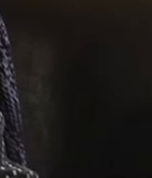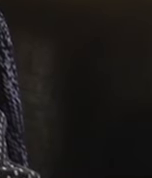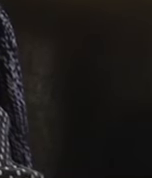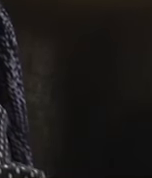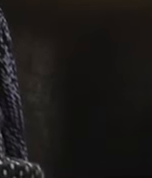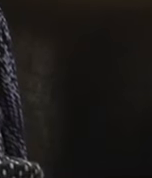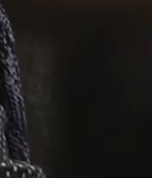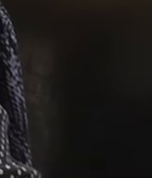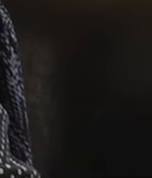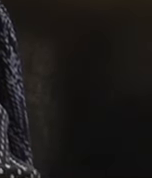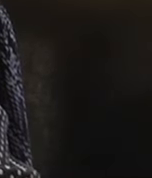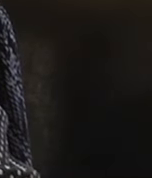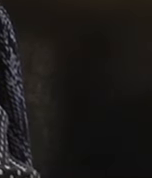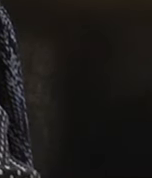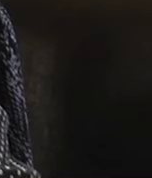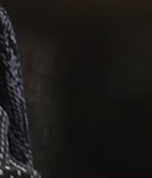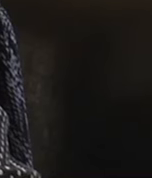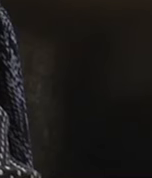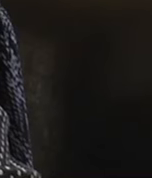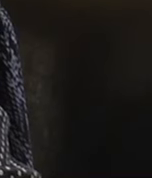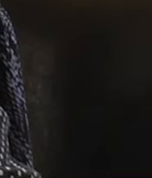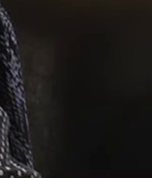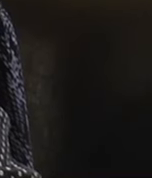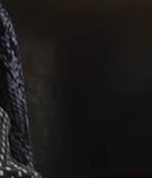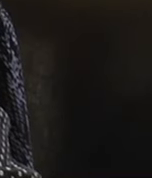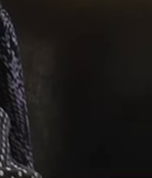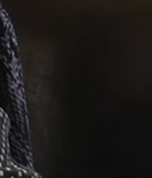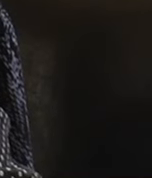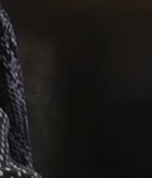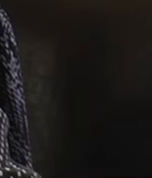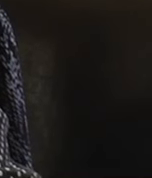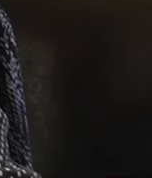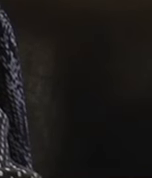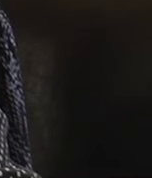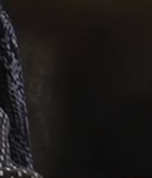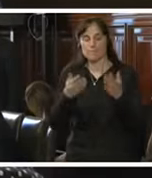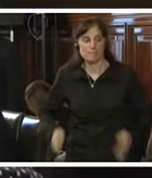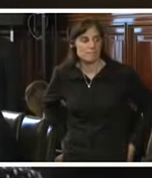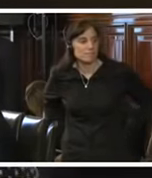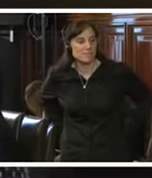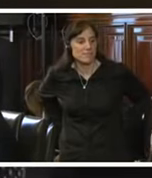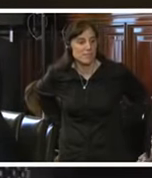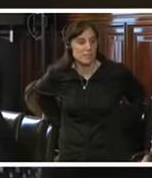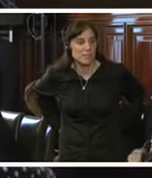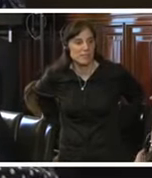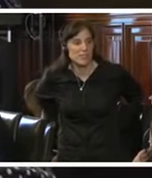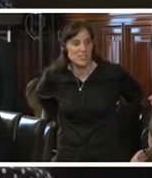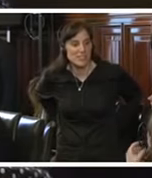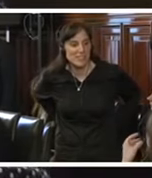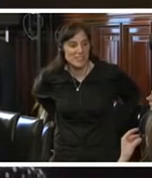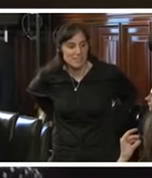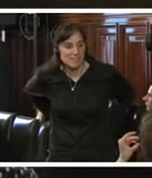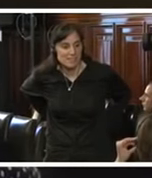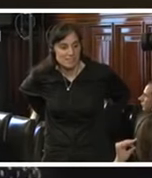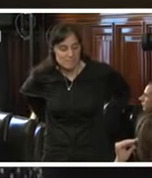any further ado, I ask the persons representing the Coordinator of Human Rights